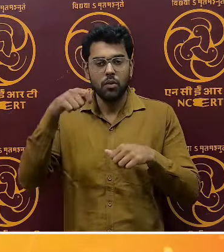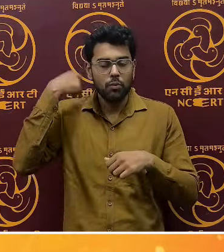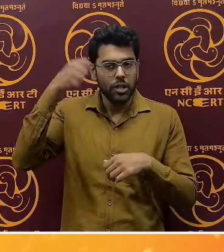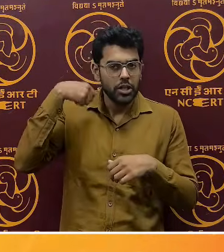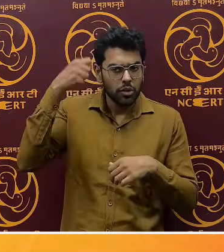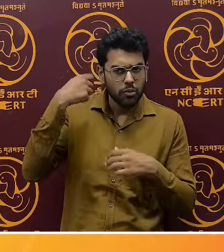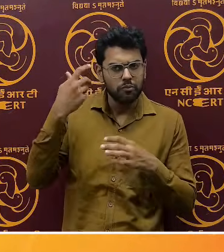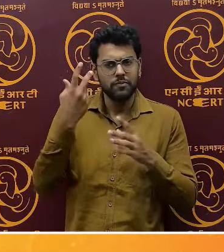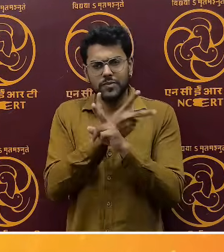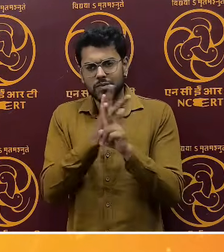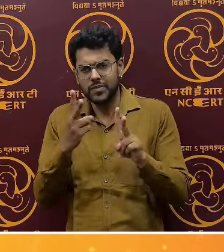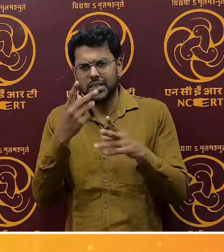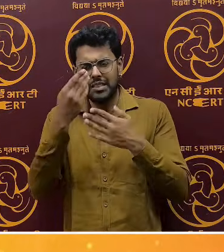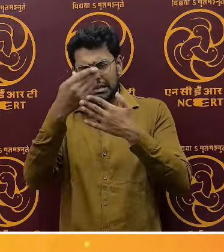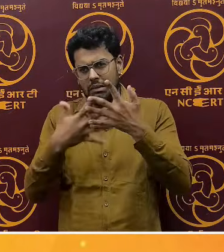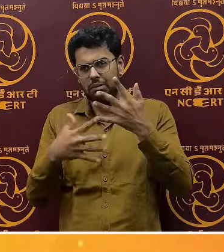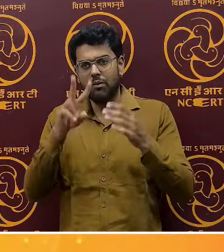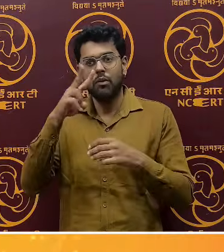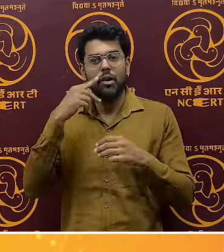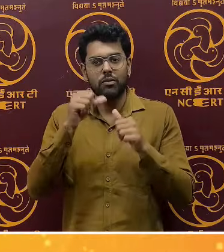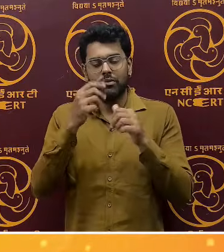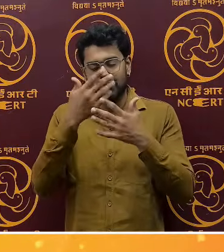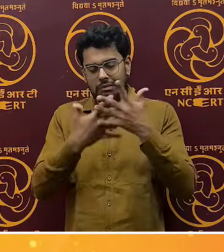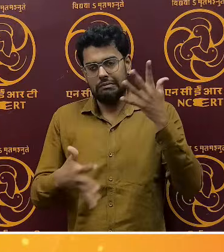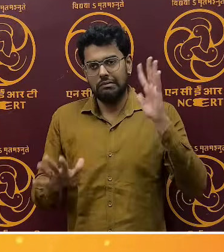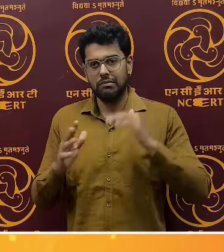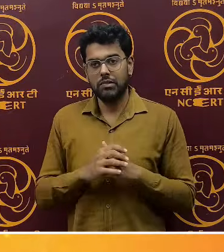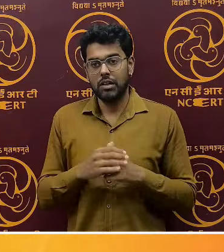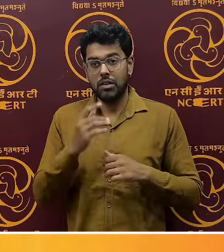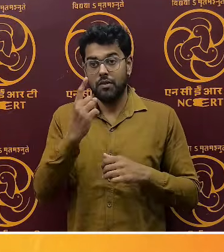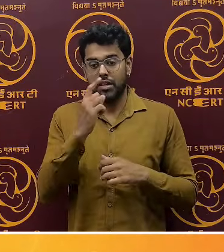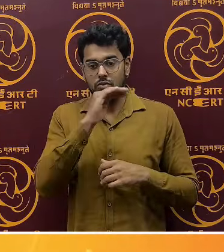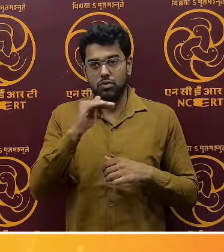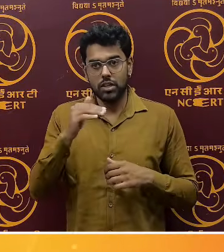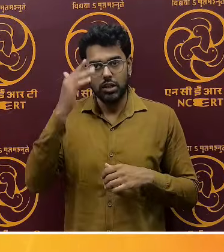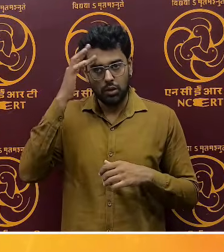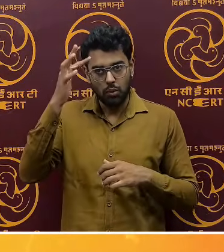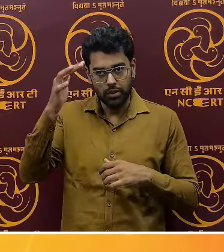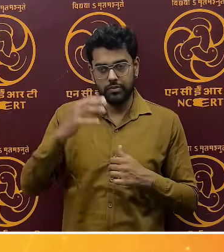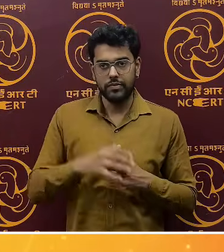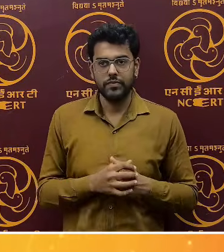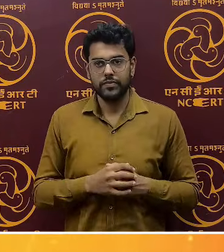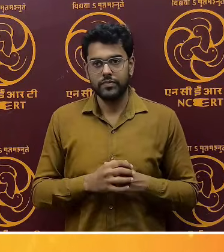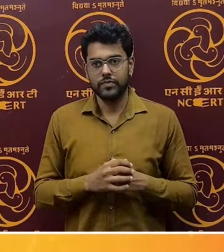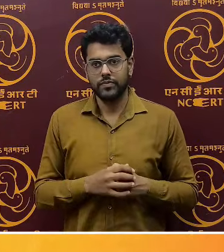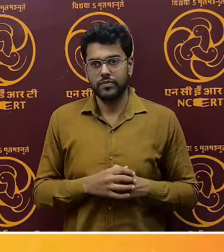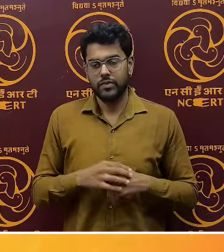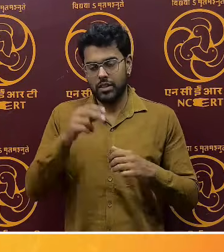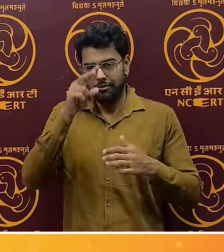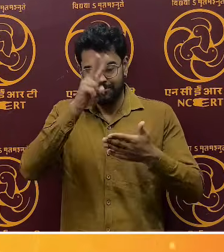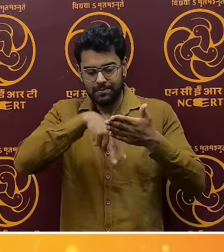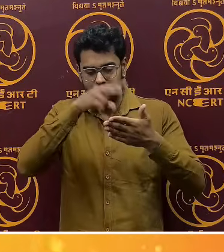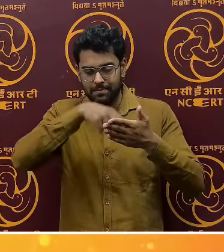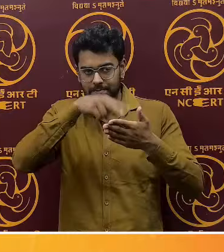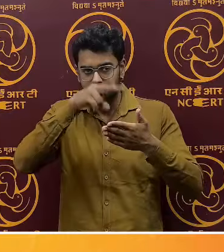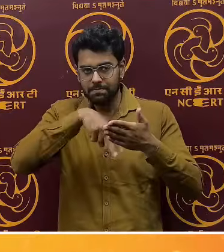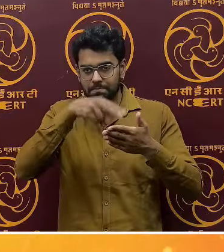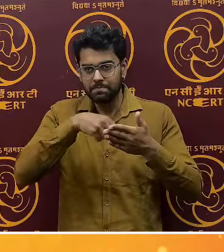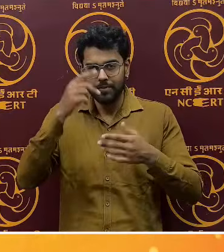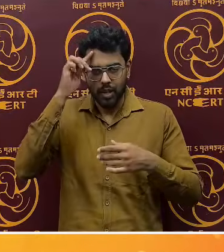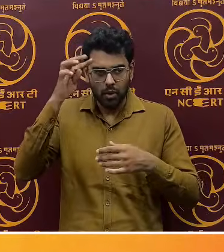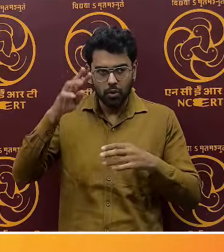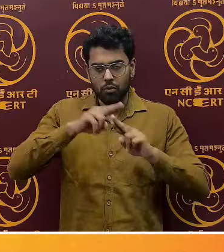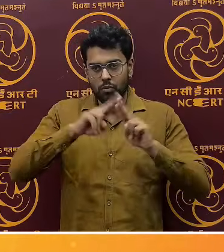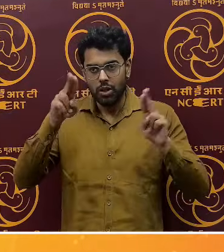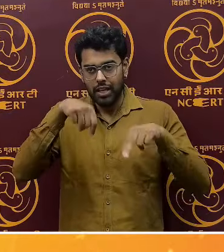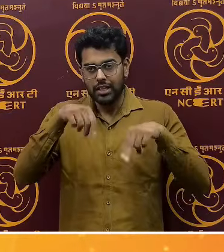video and Viva is there. First, students will go to the theory part. They will read all this theory